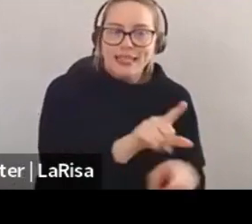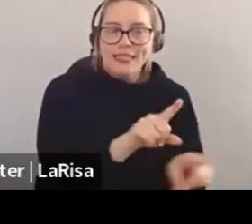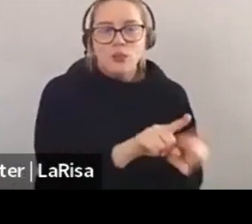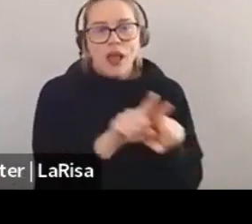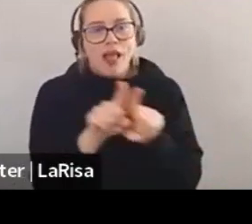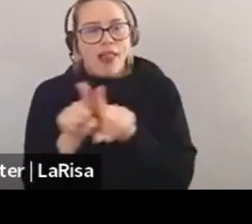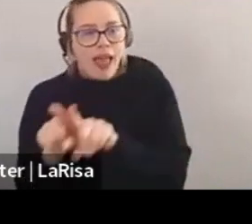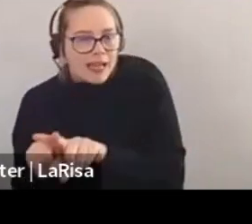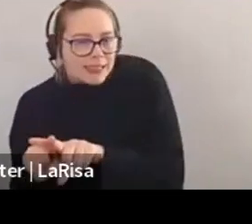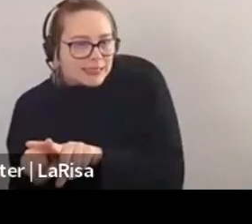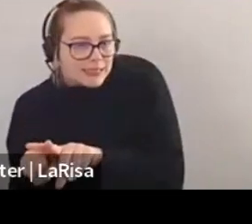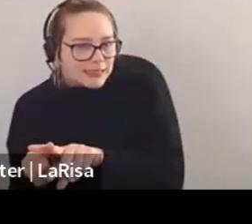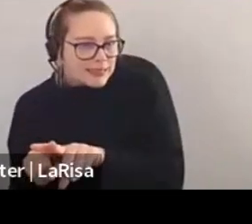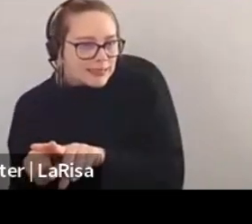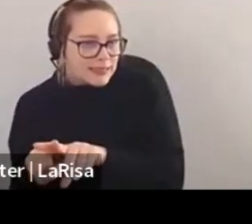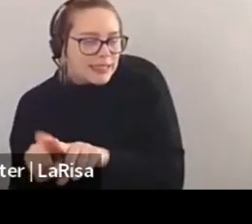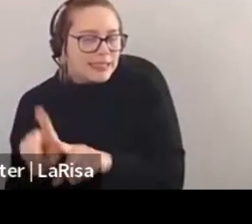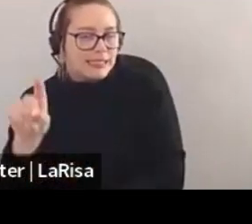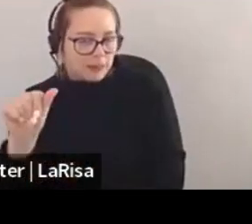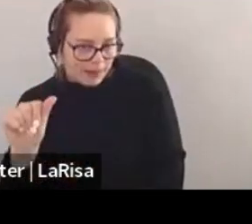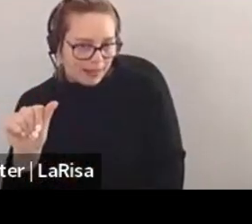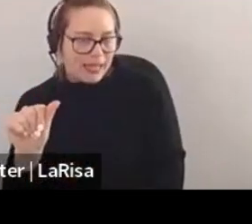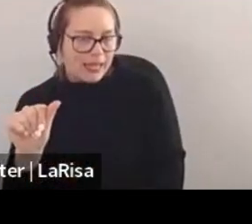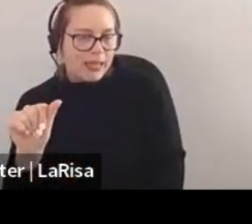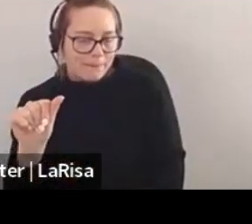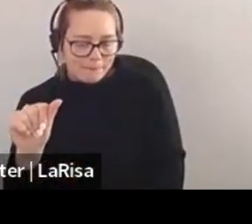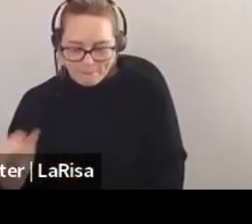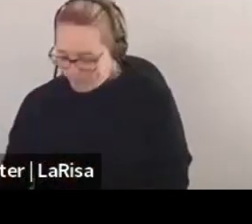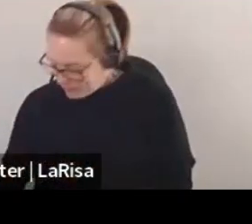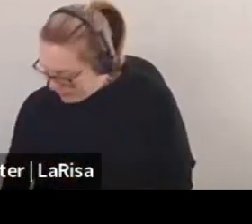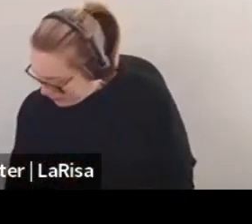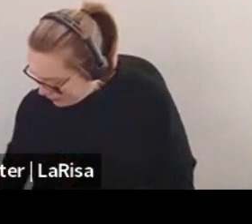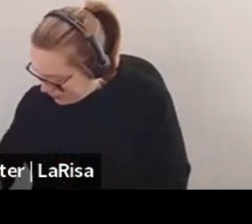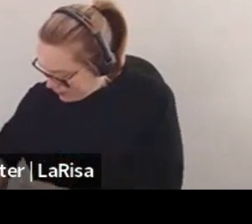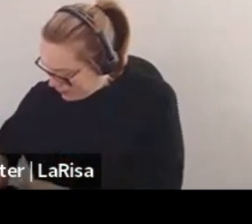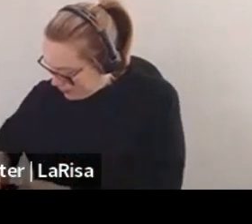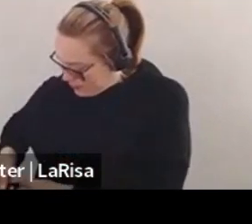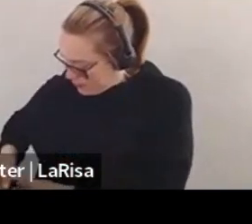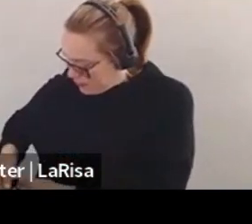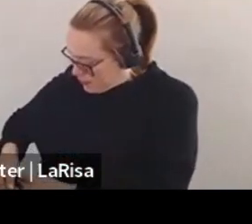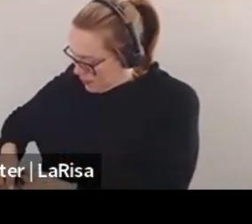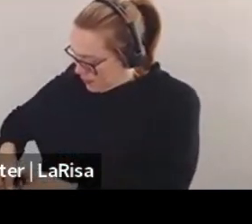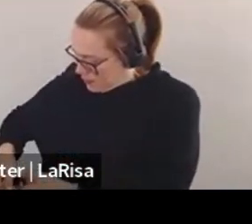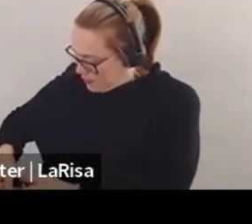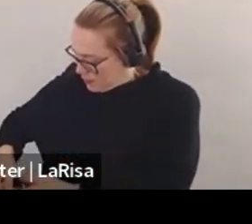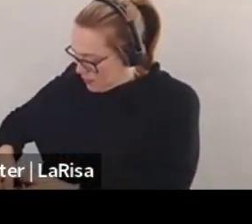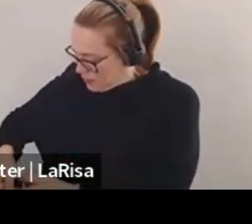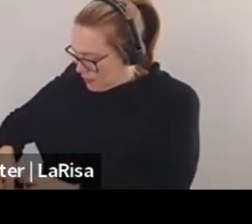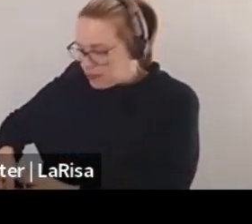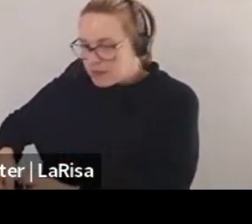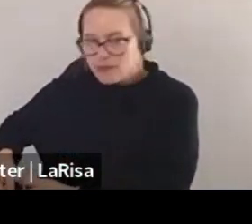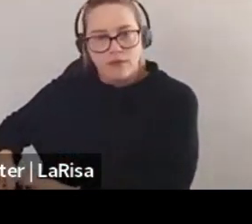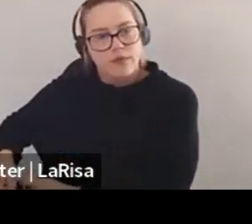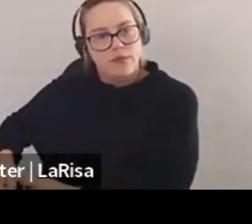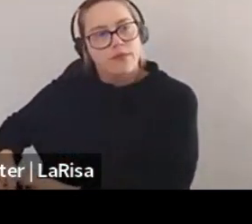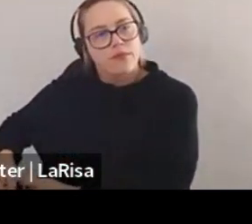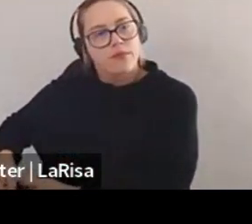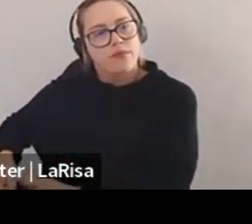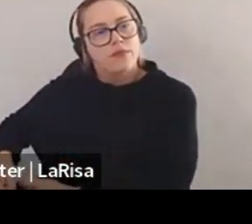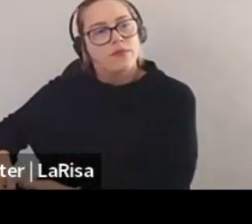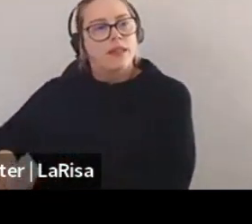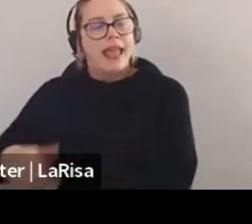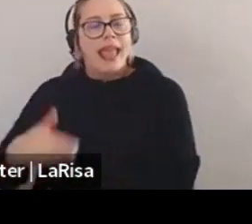and disability. So on this infographic on the left-hand side, there are a couple different colors